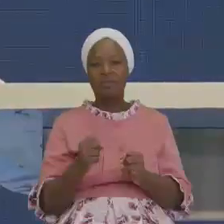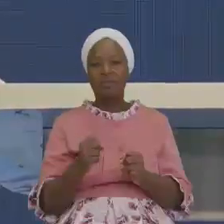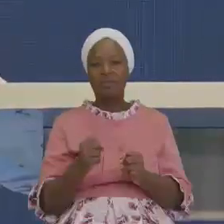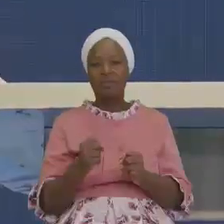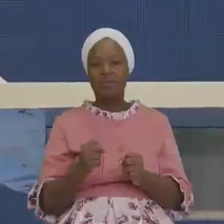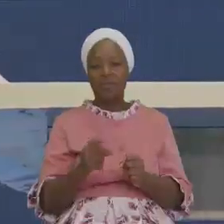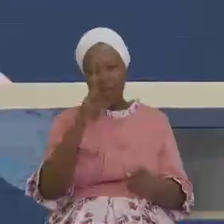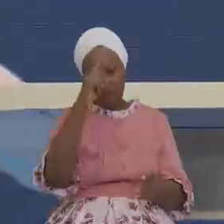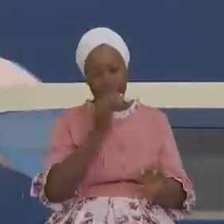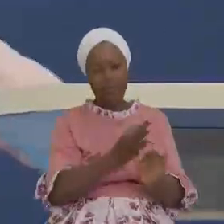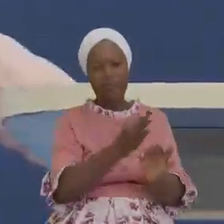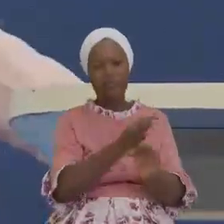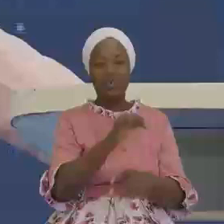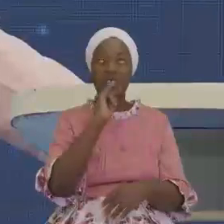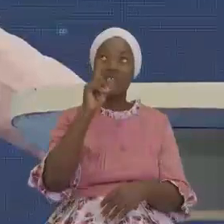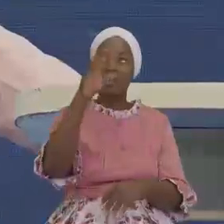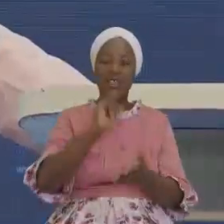Faithfully see that calleth you,